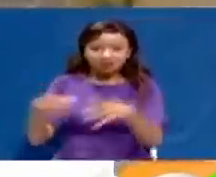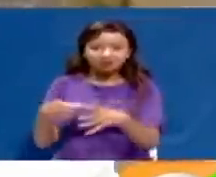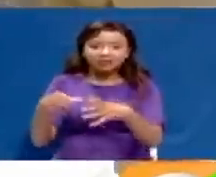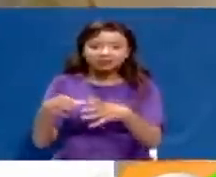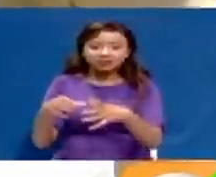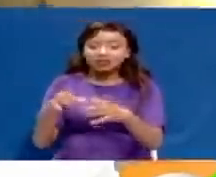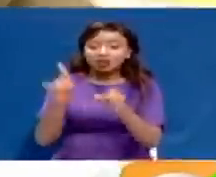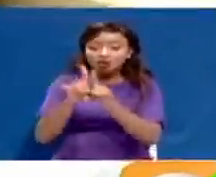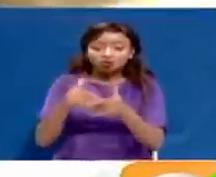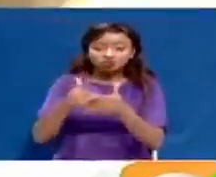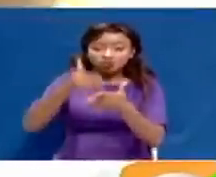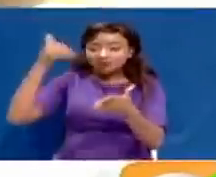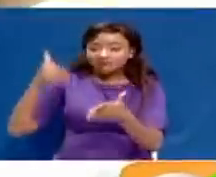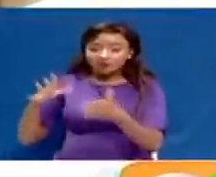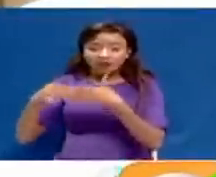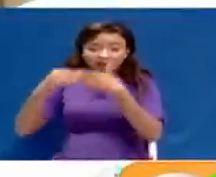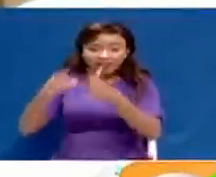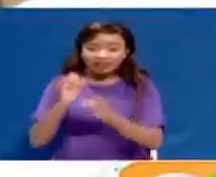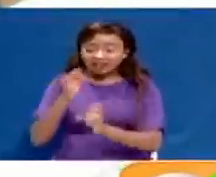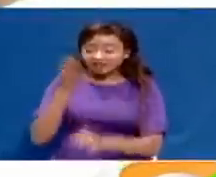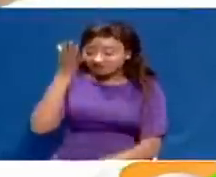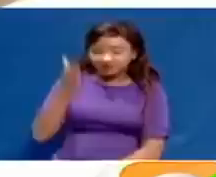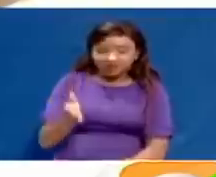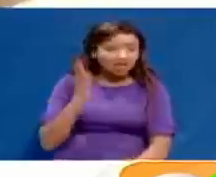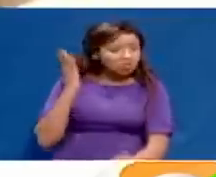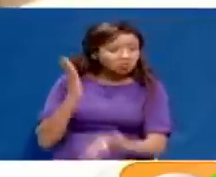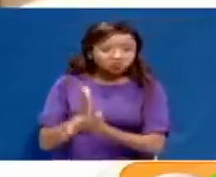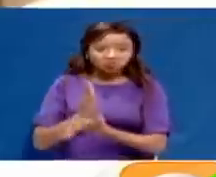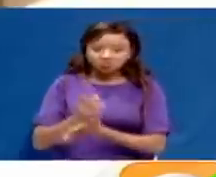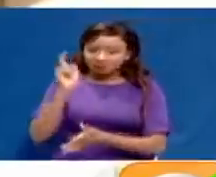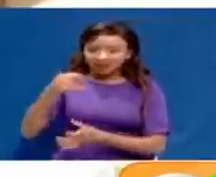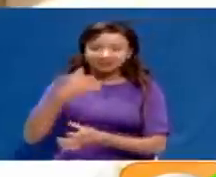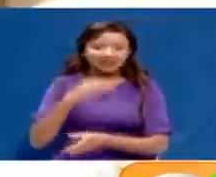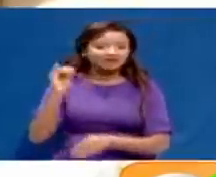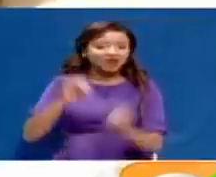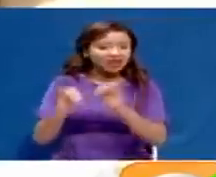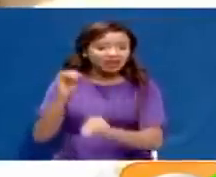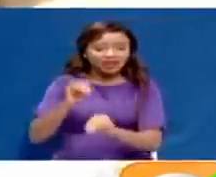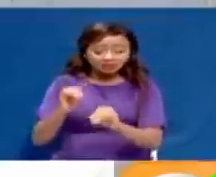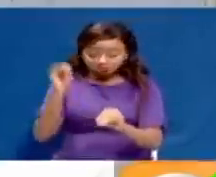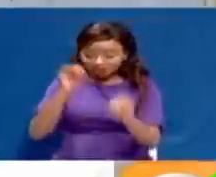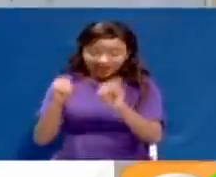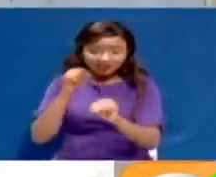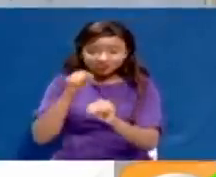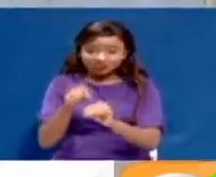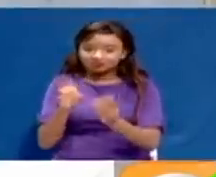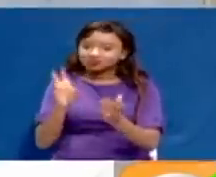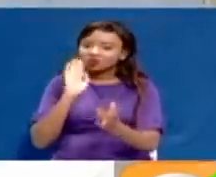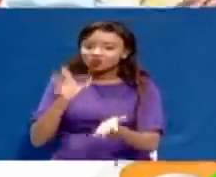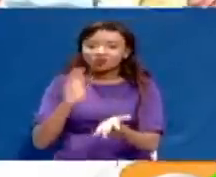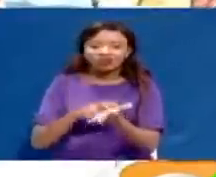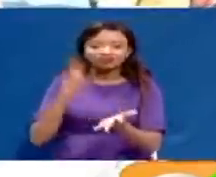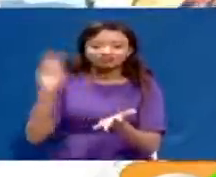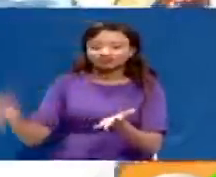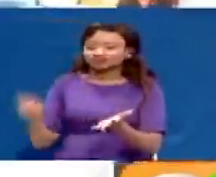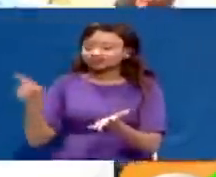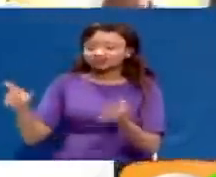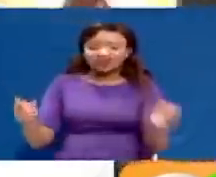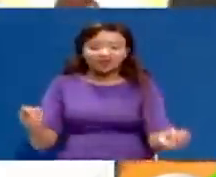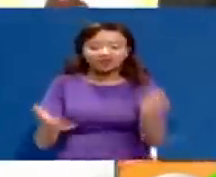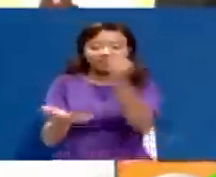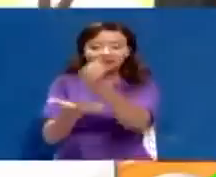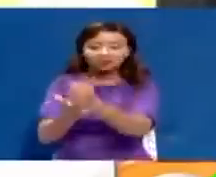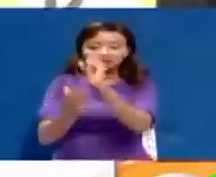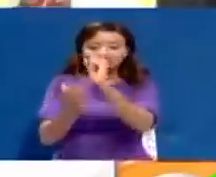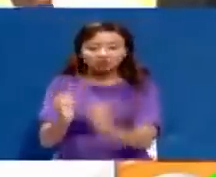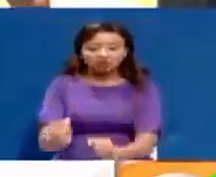the former party leader would have been in office, there was going to be an election which is going to put in place new officials. Ford